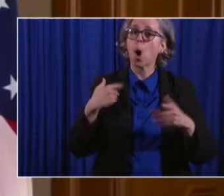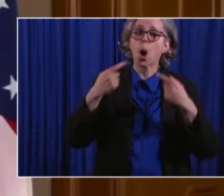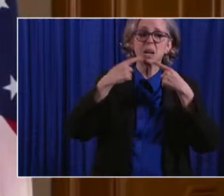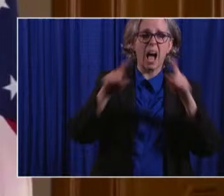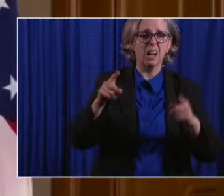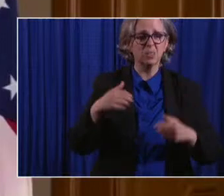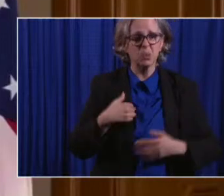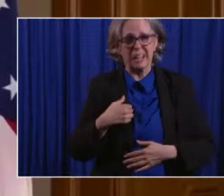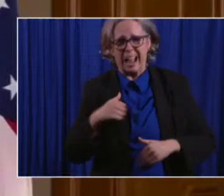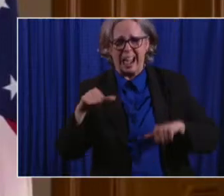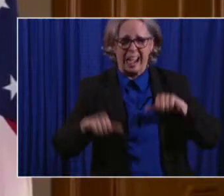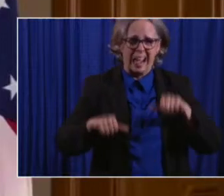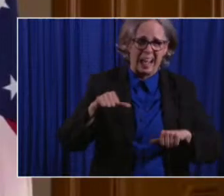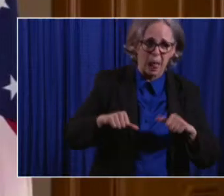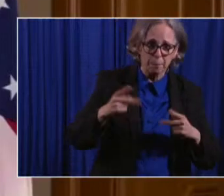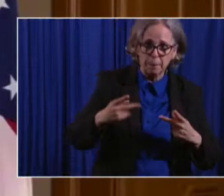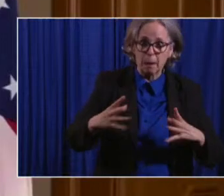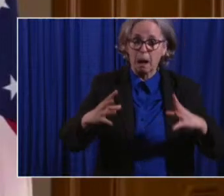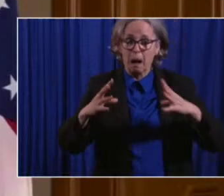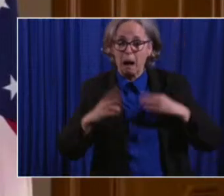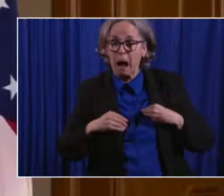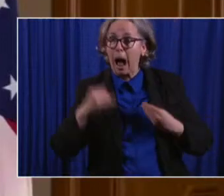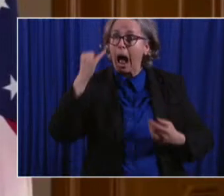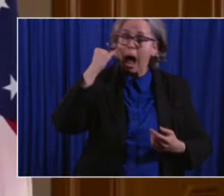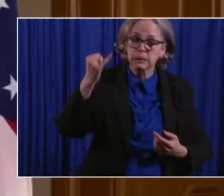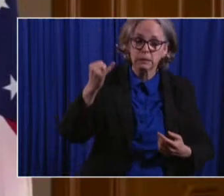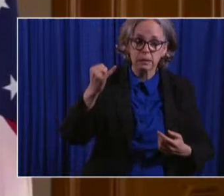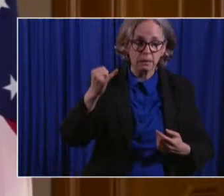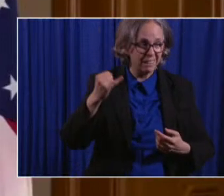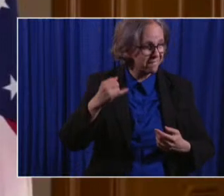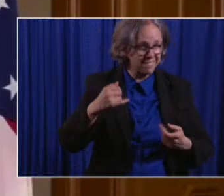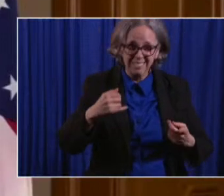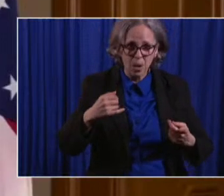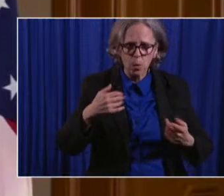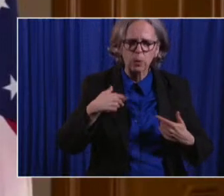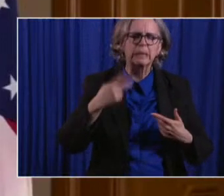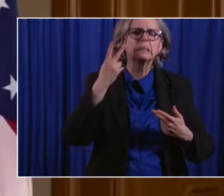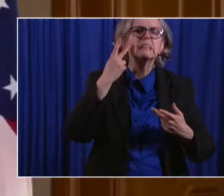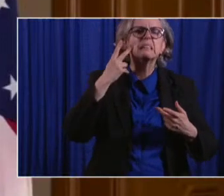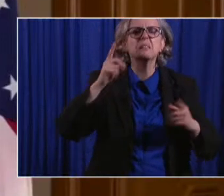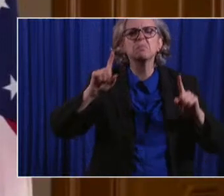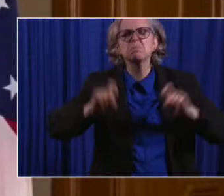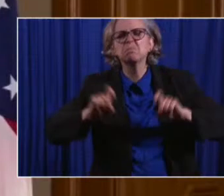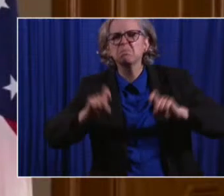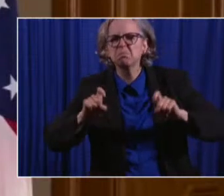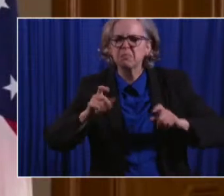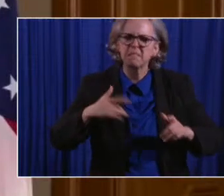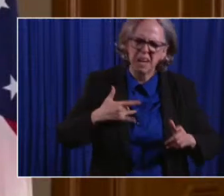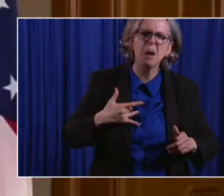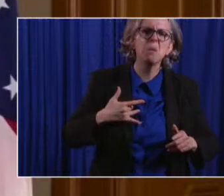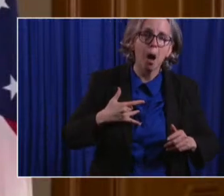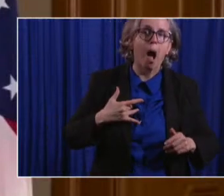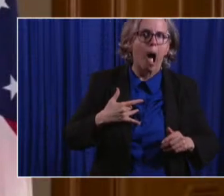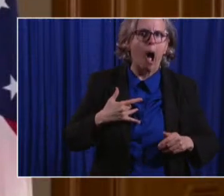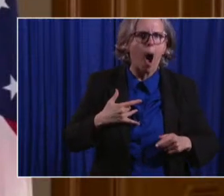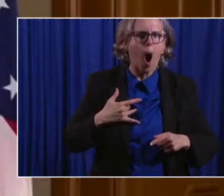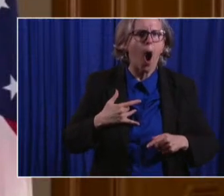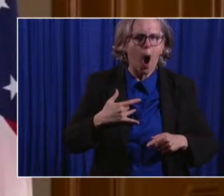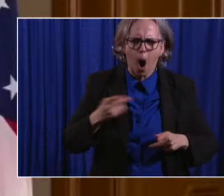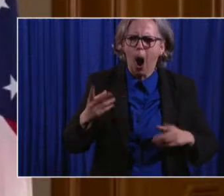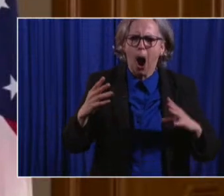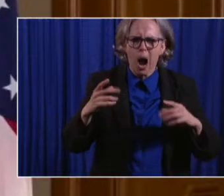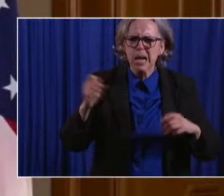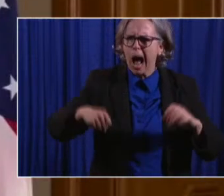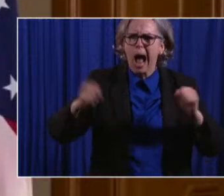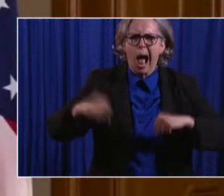a chance. We felt it was a calculated chance. We felt it would work, and it has worked. So